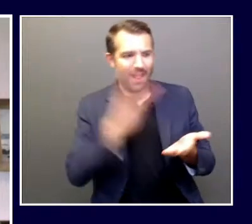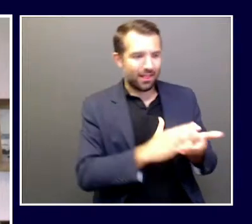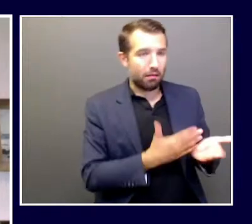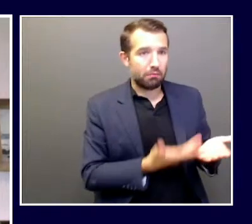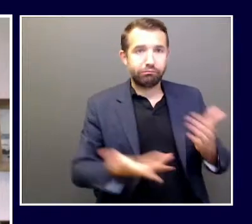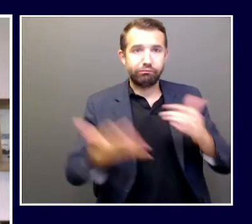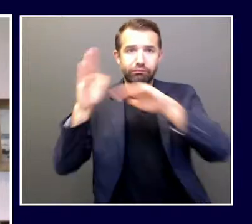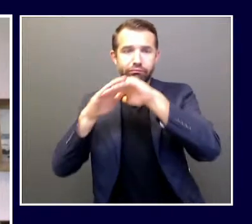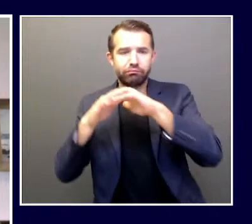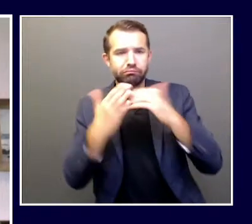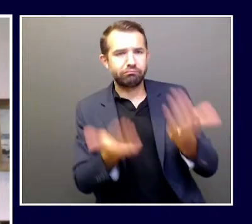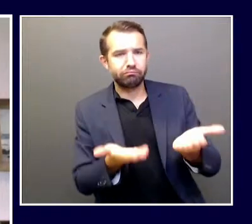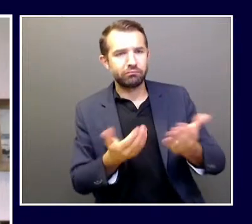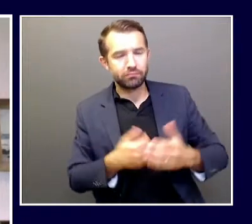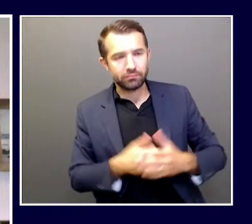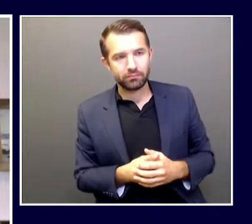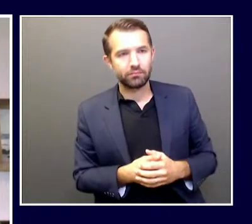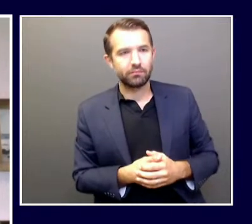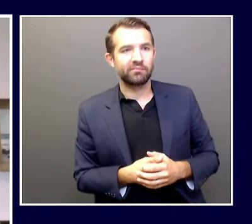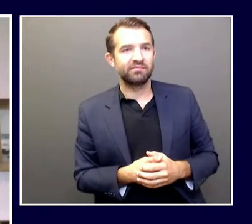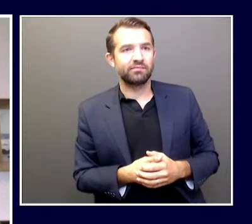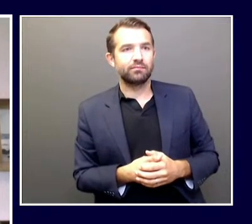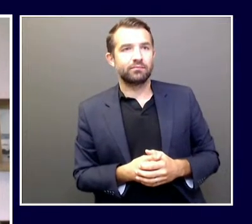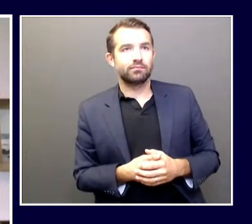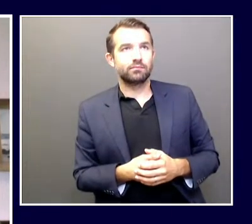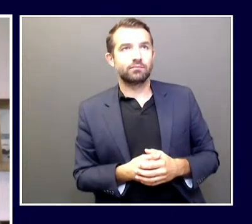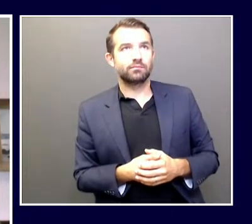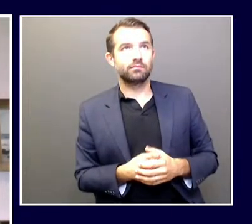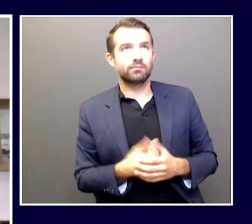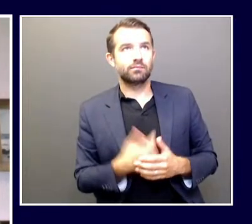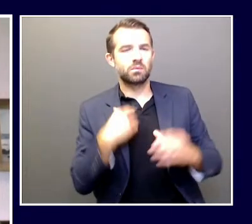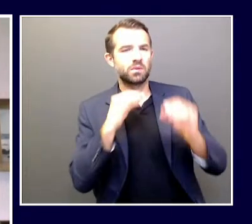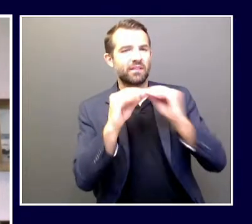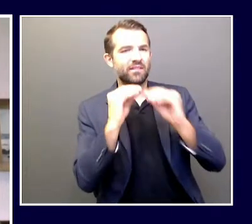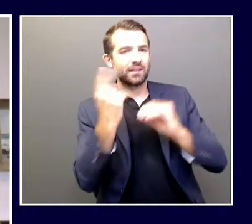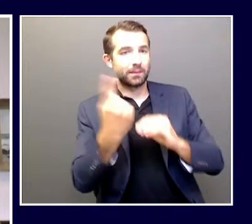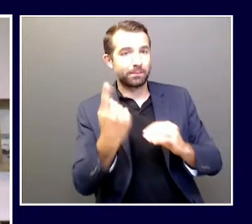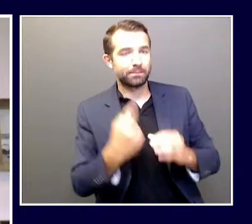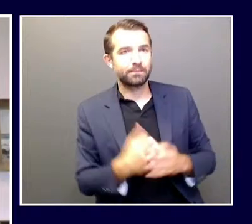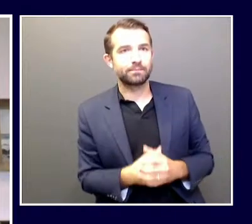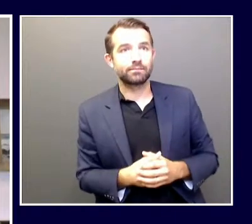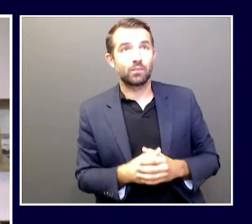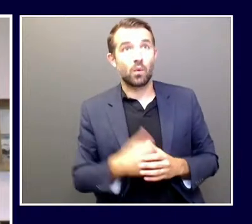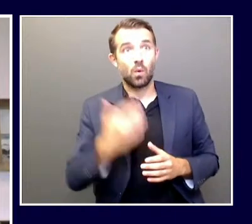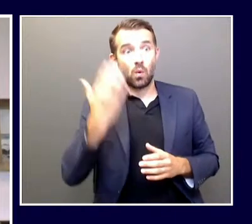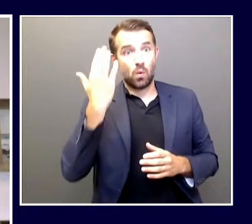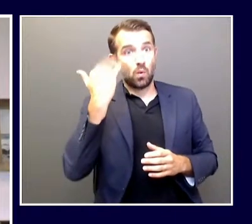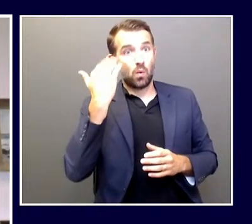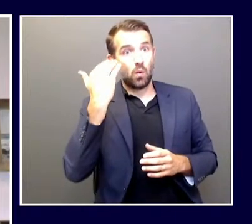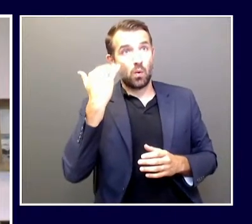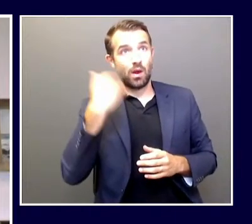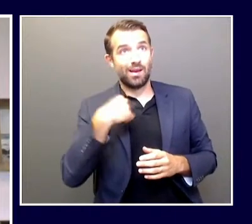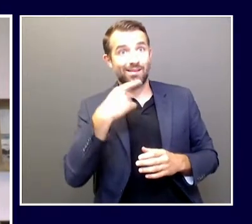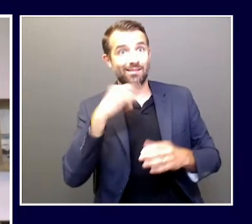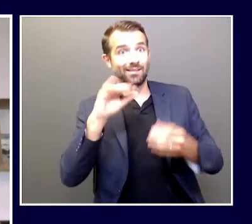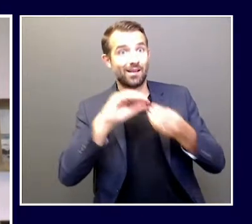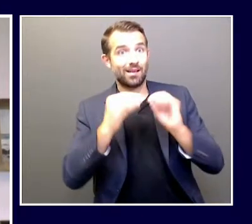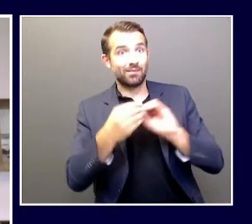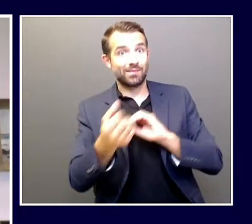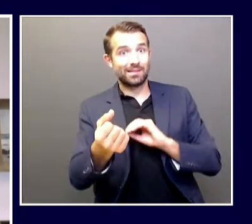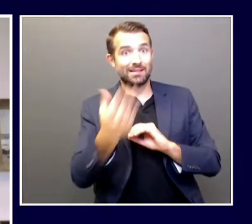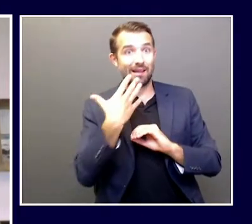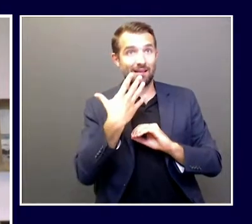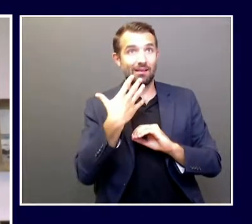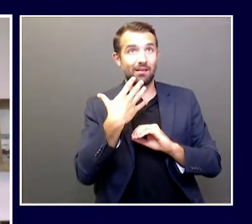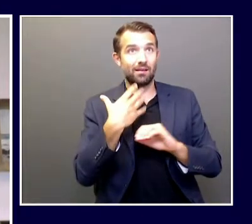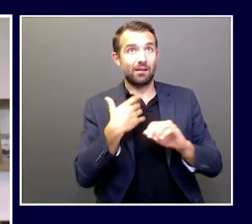I said a second ago. I told you 24 to 36 hours. That's not correct. It's 36 hours. So I just want to be really